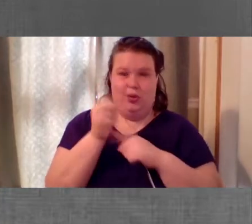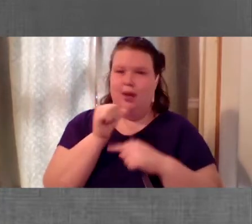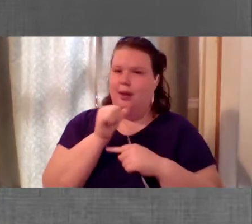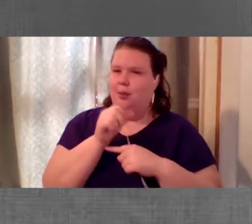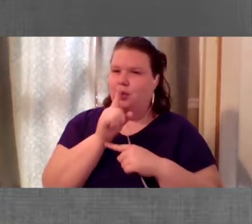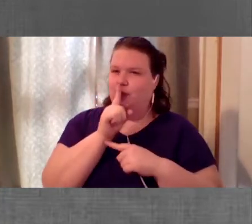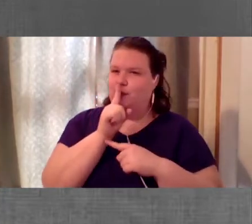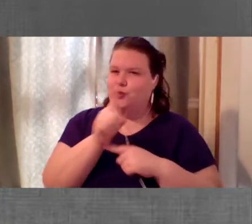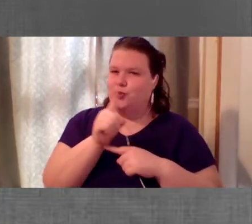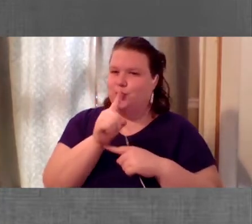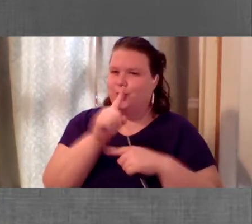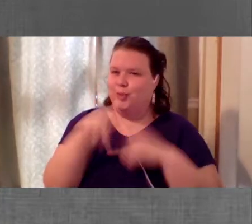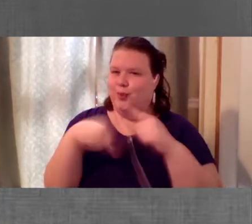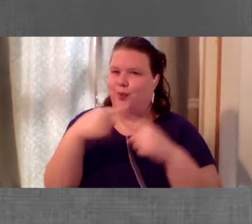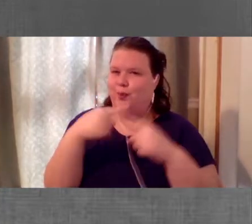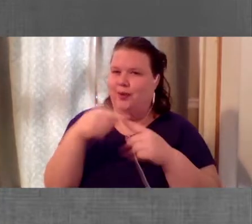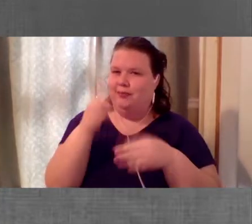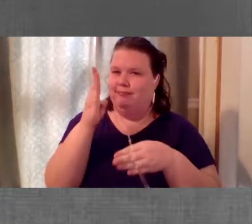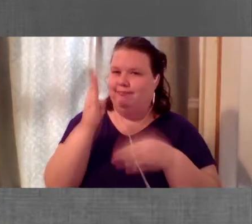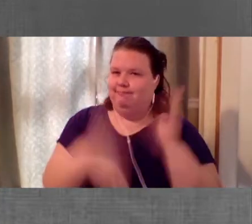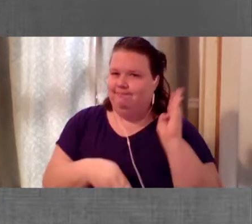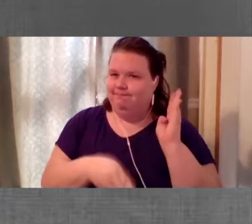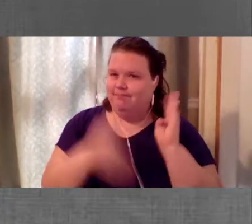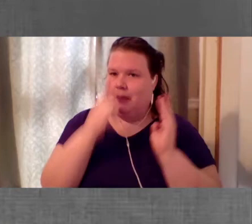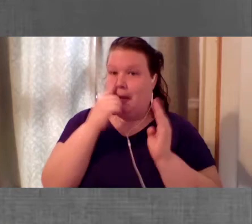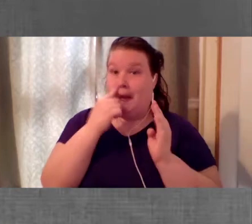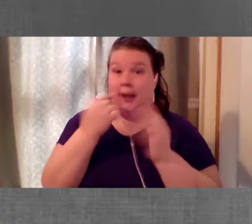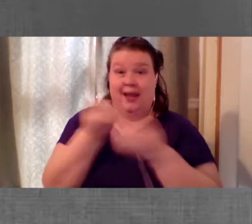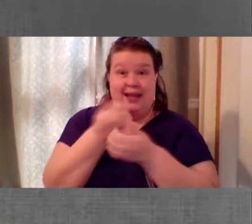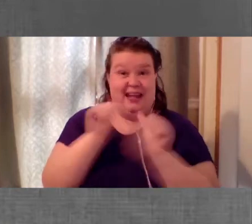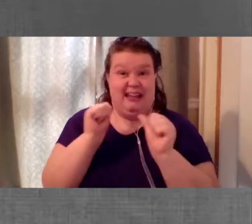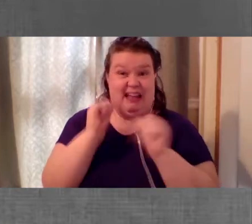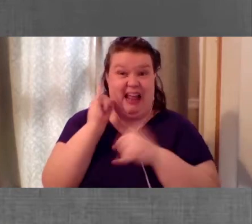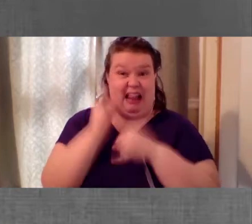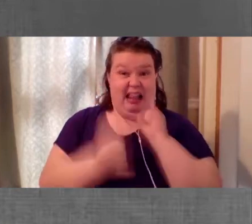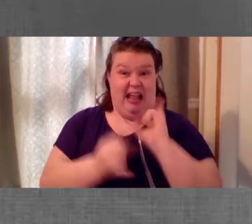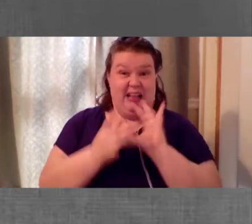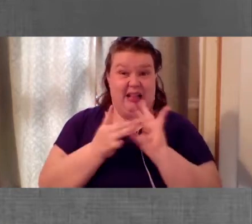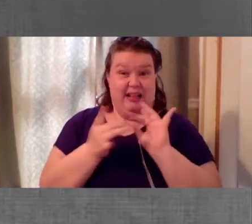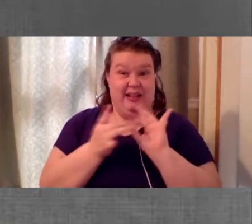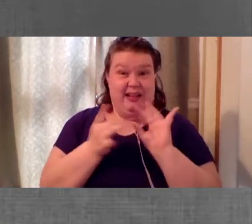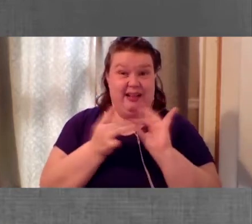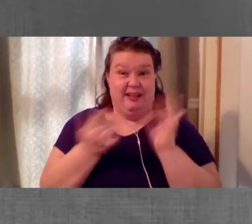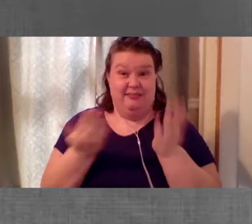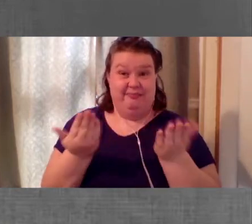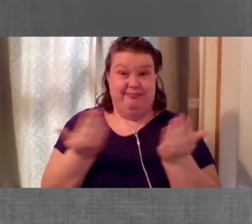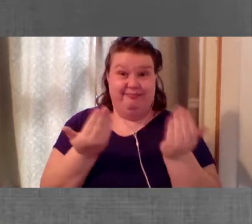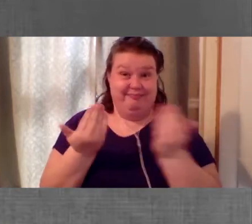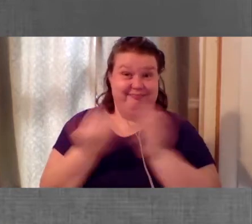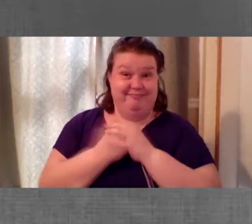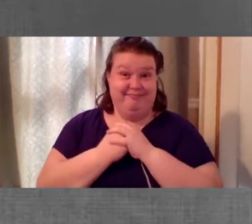cut us off. So anybody want to get their comment in here before we get the hook?